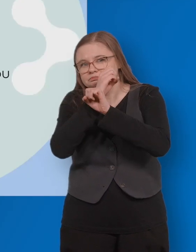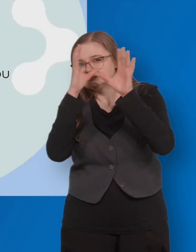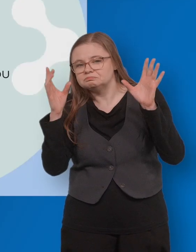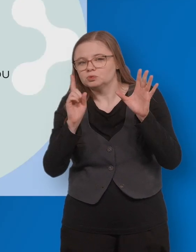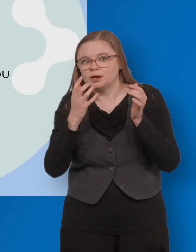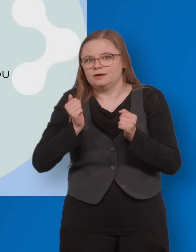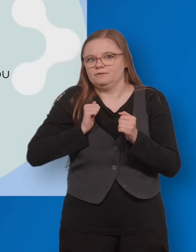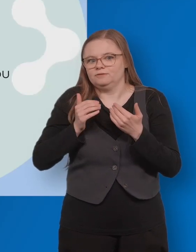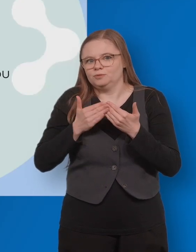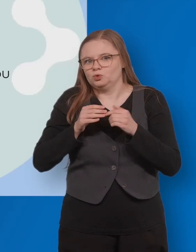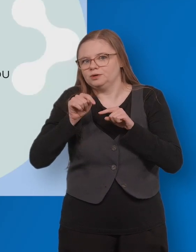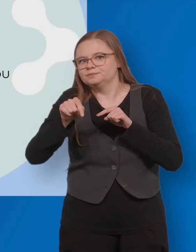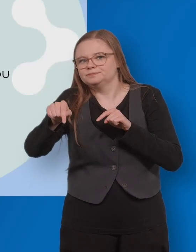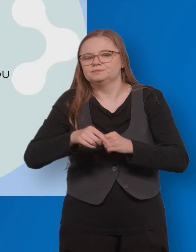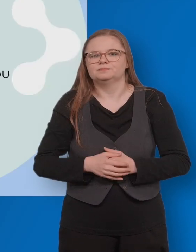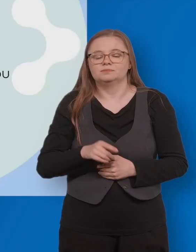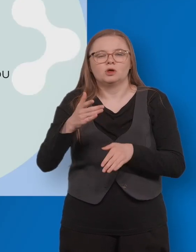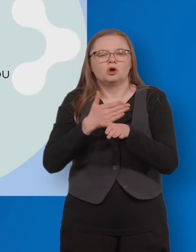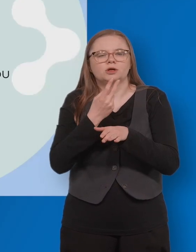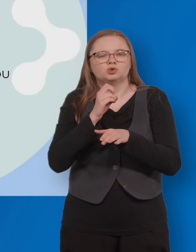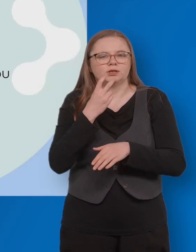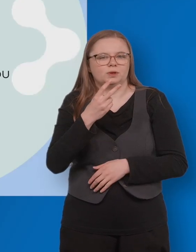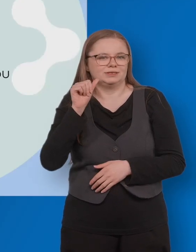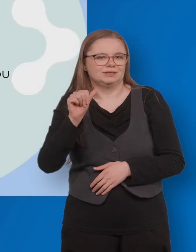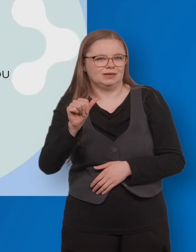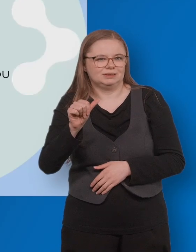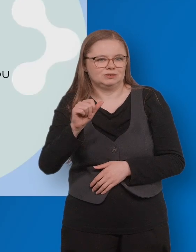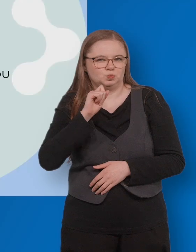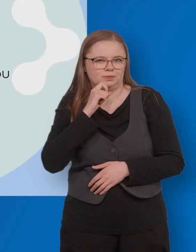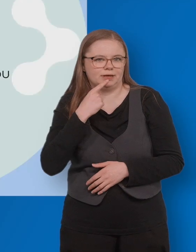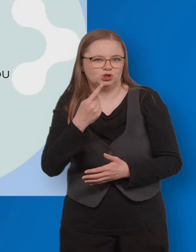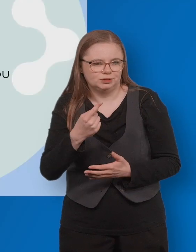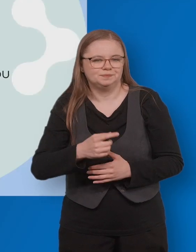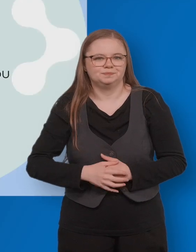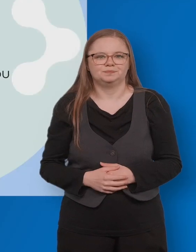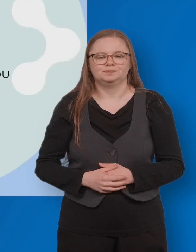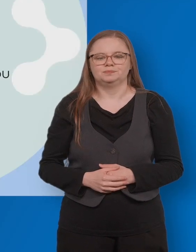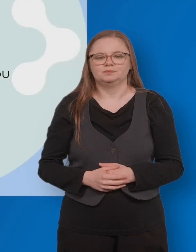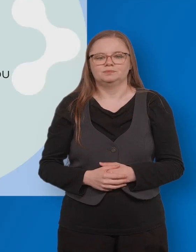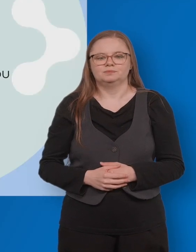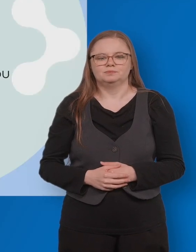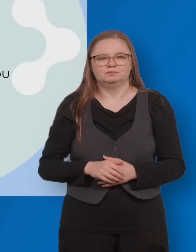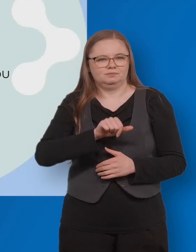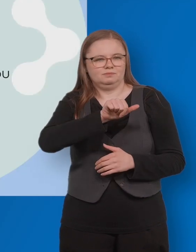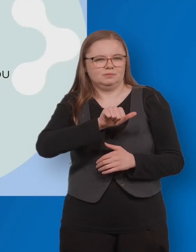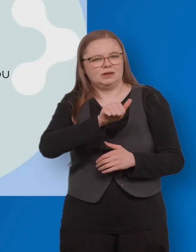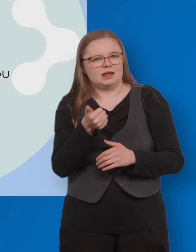further research seminar here early in 2026. I'll mention that very quickly in the next